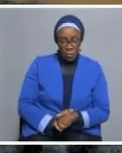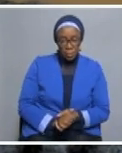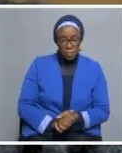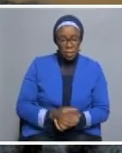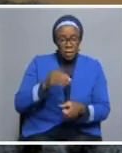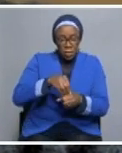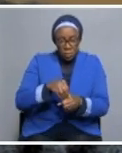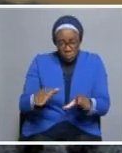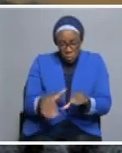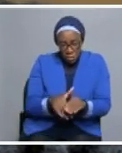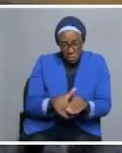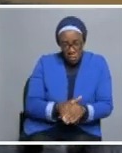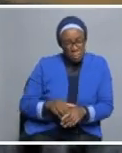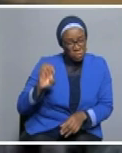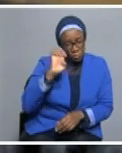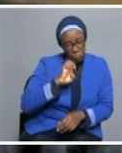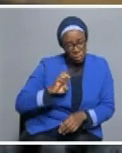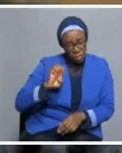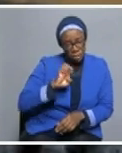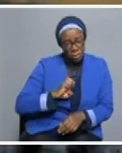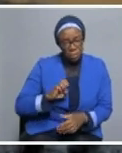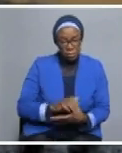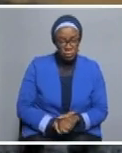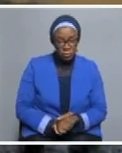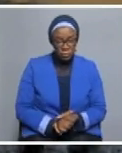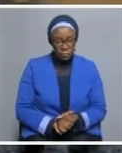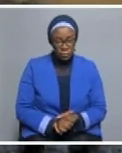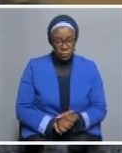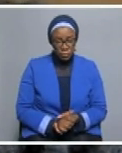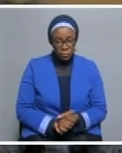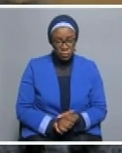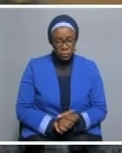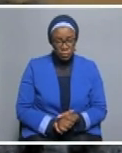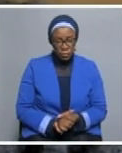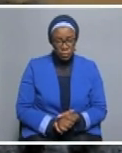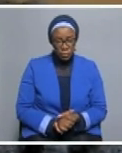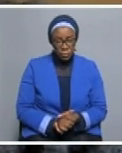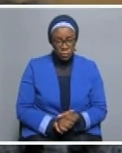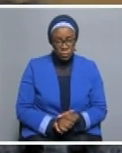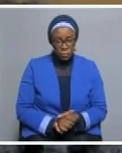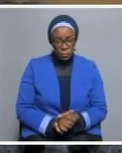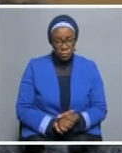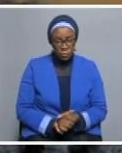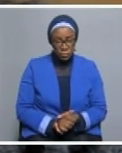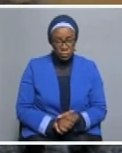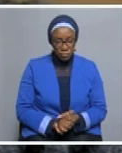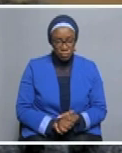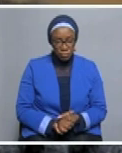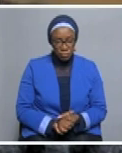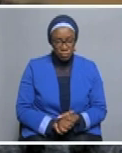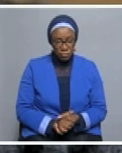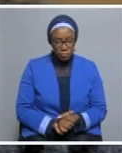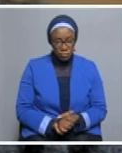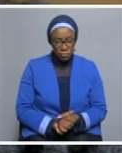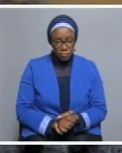of the executive, given that have the peculiar situation of quite a number of ministers in Parliament. So